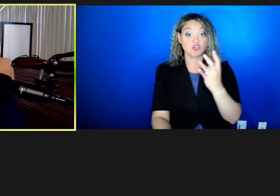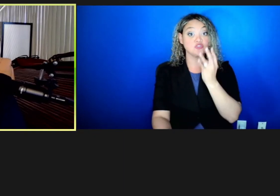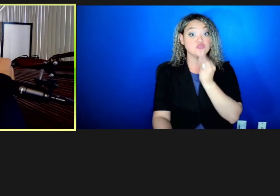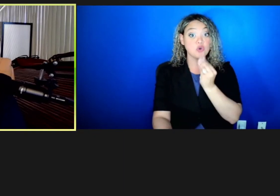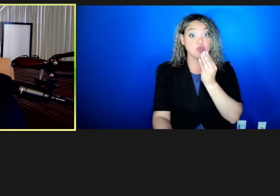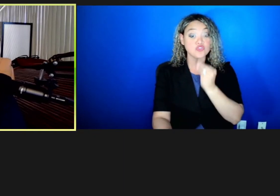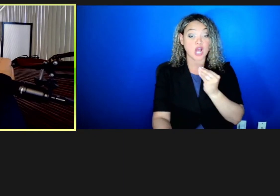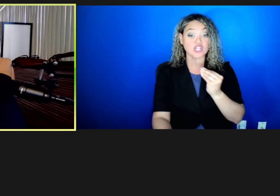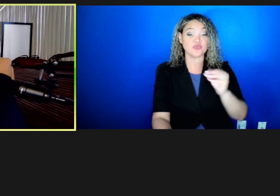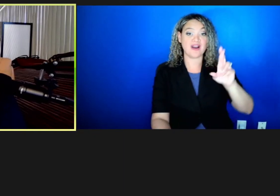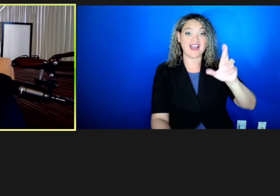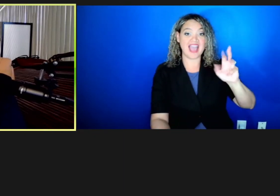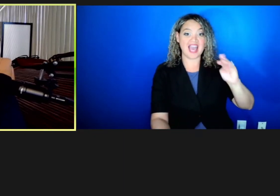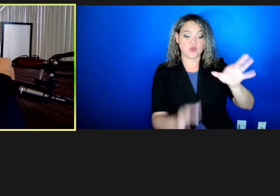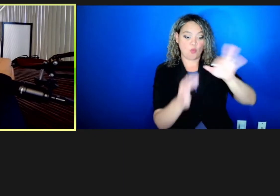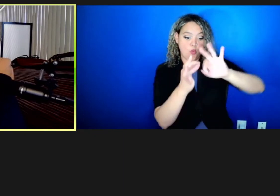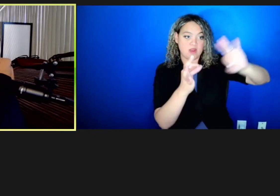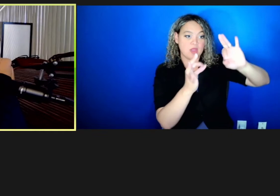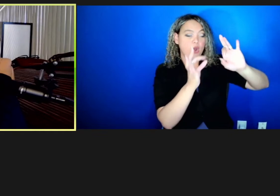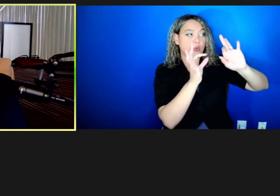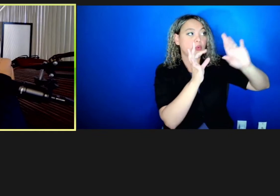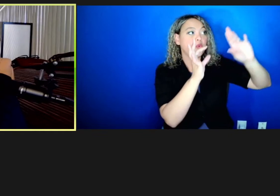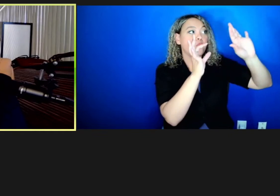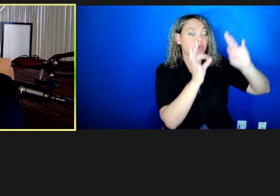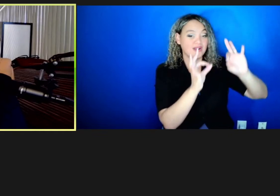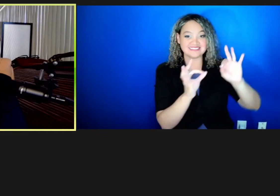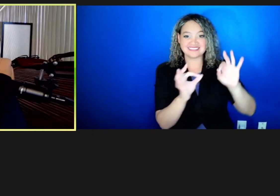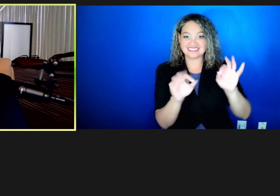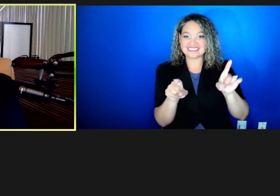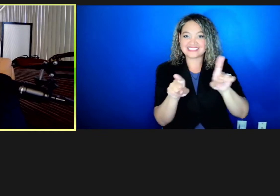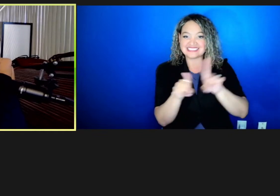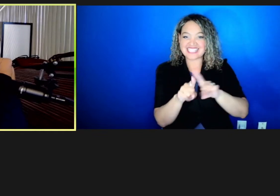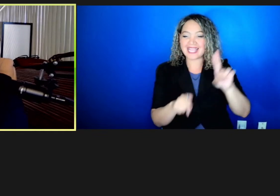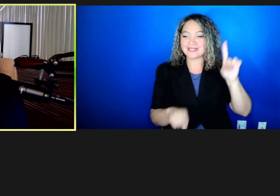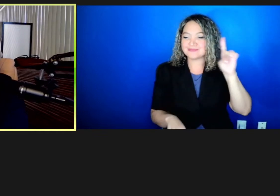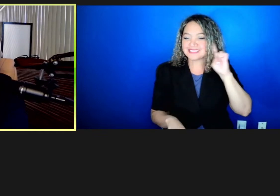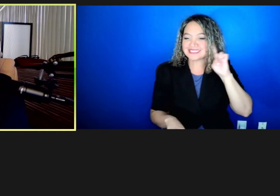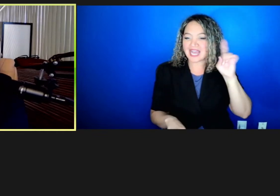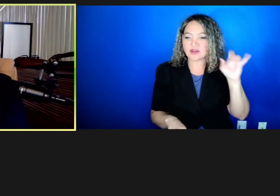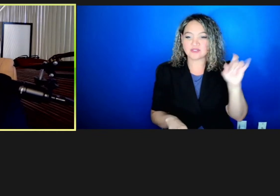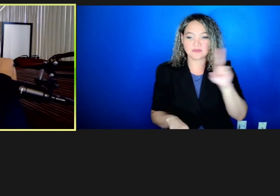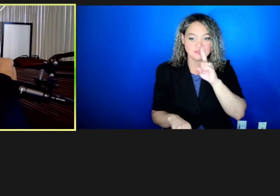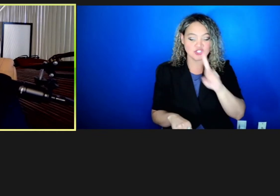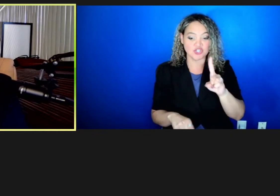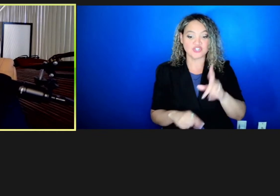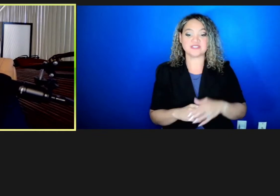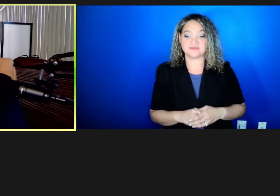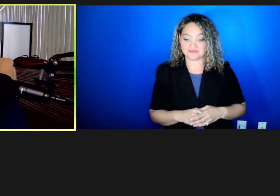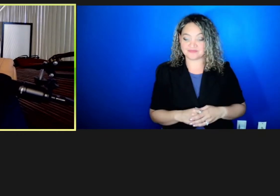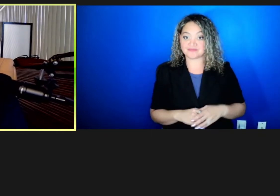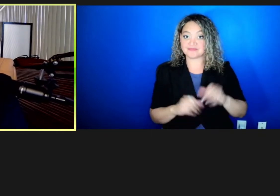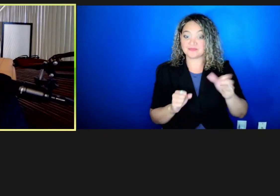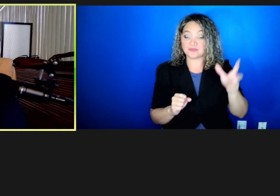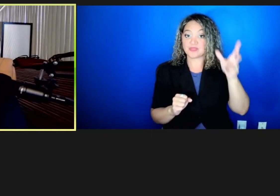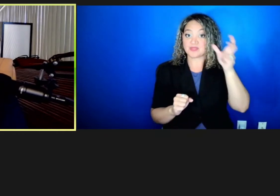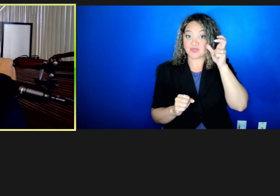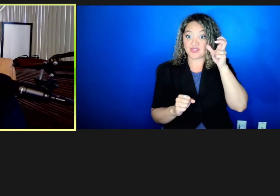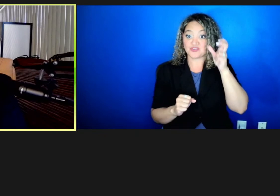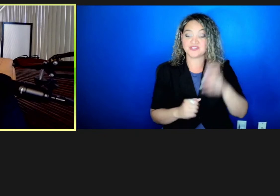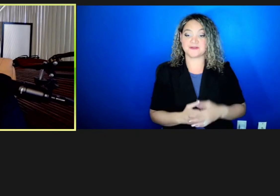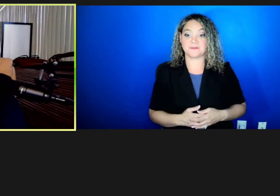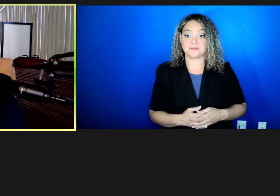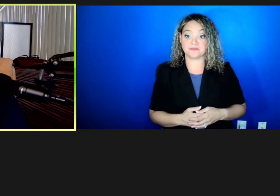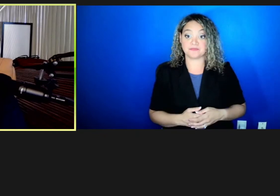ram horn, but had the same effect. Same kind of sound, I'm sure. Great sound that can be heard over the din of battle.